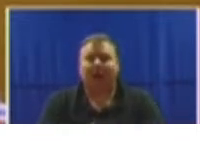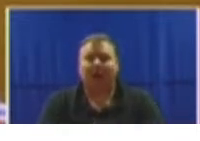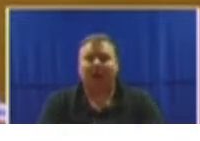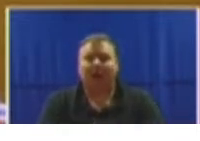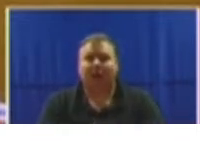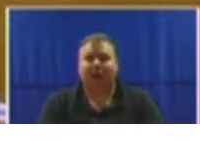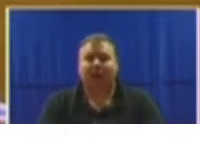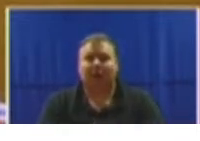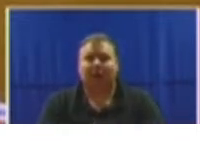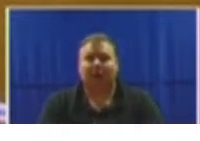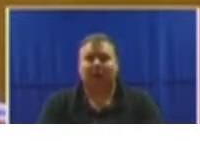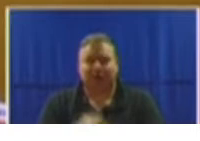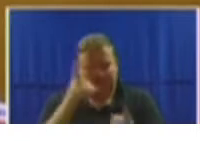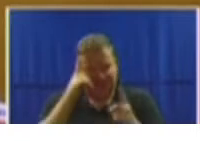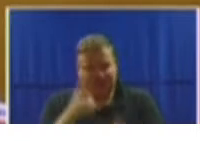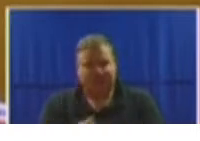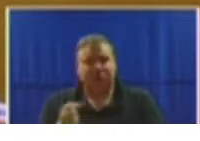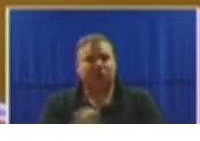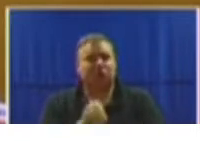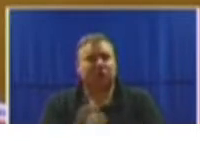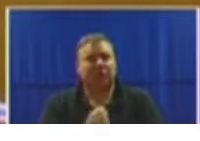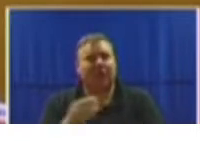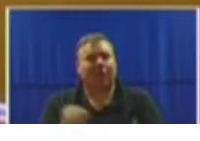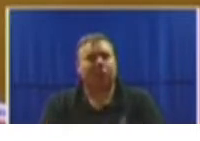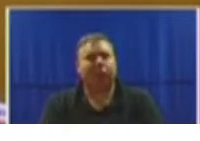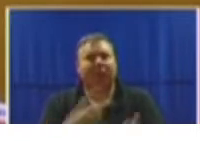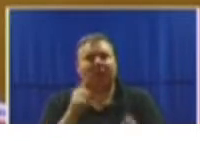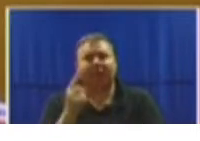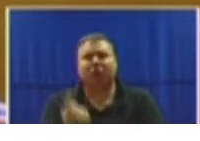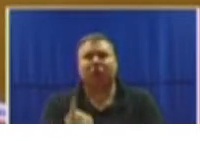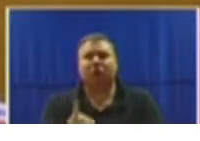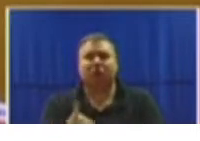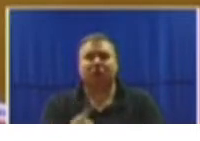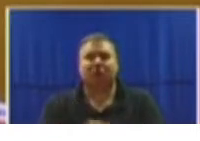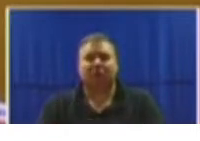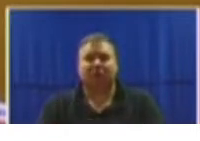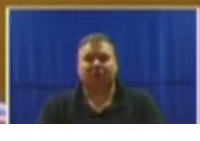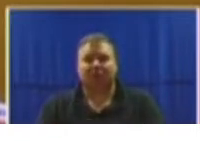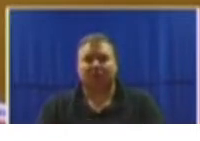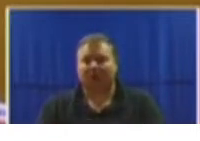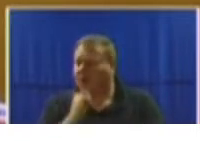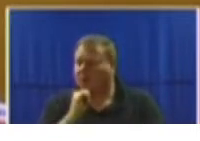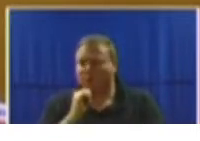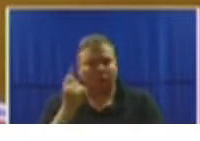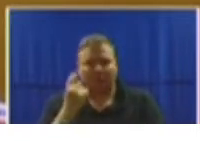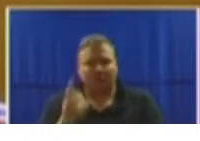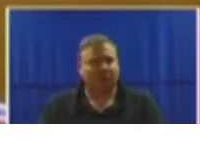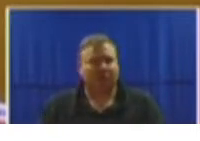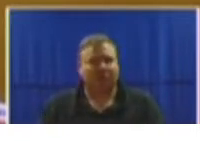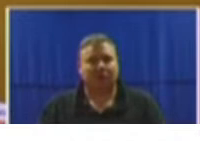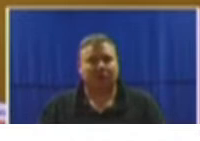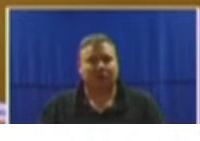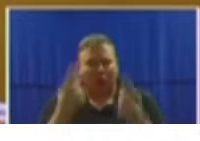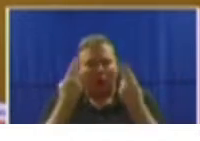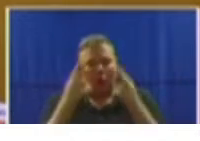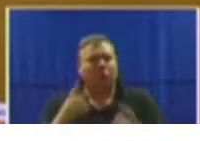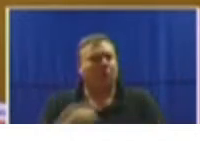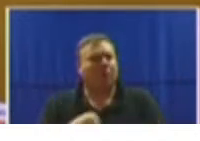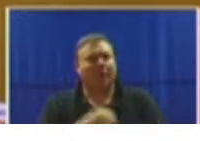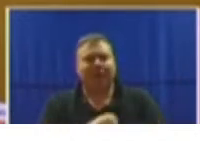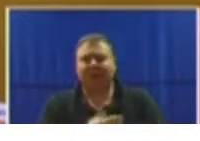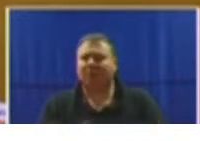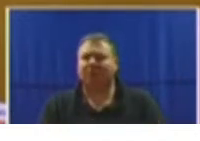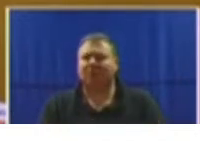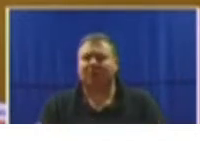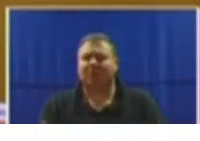am ruling on the first motion. I don't understand. And honorable members,